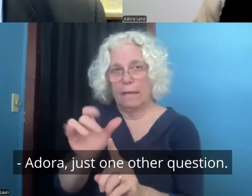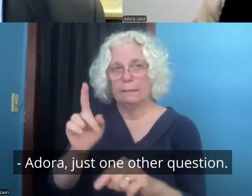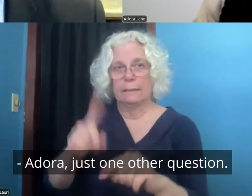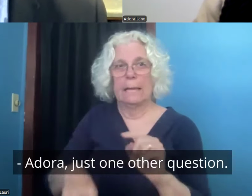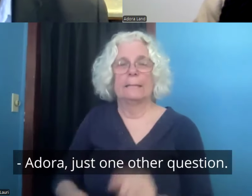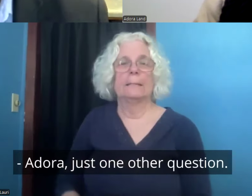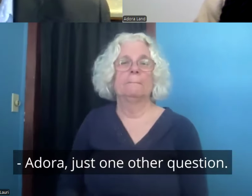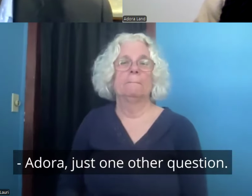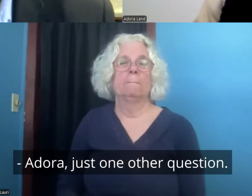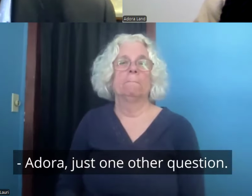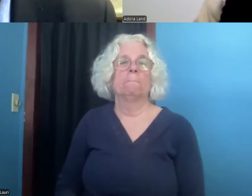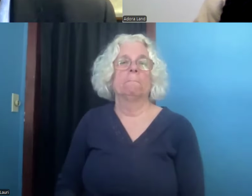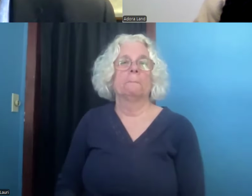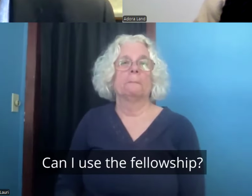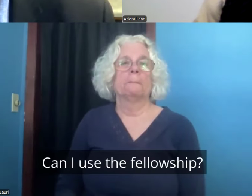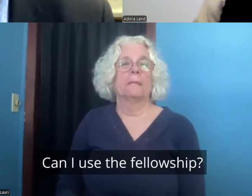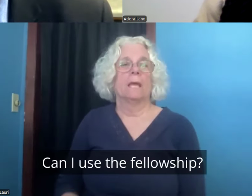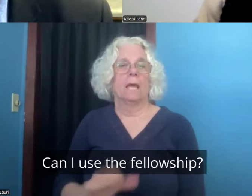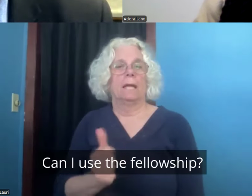Adora, just one other question.